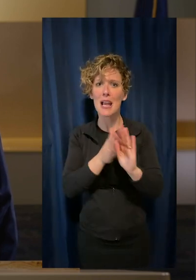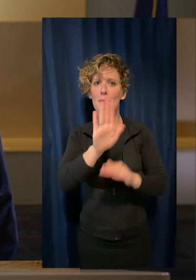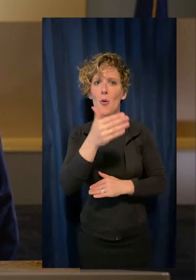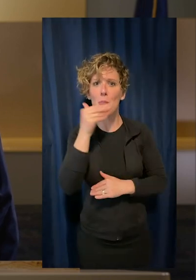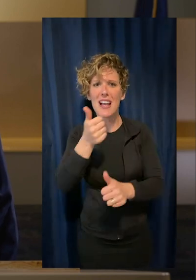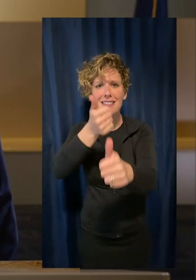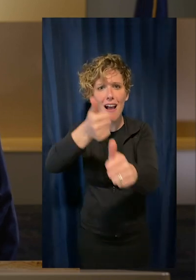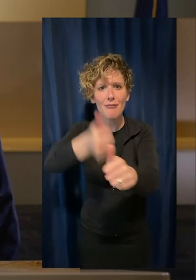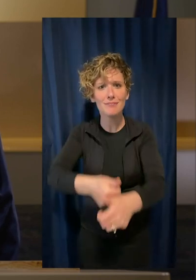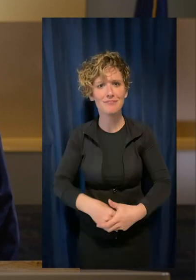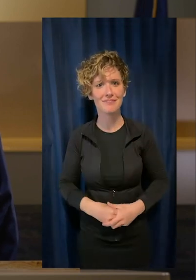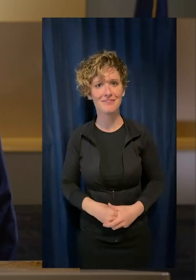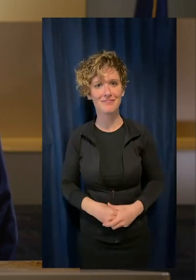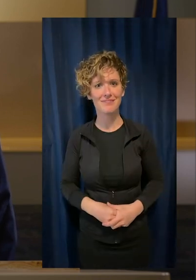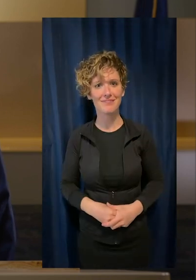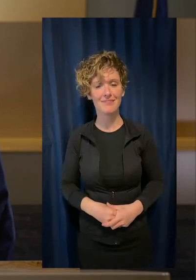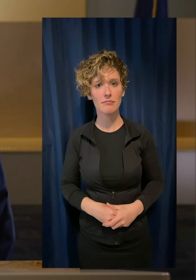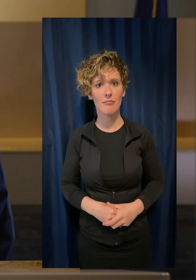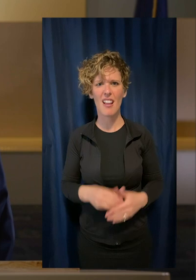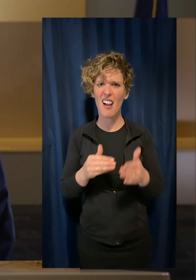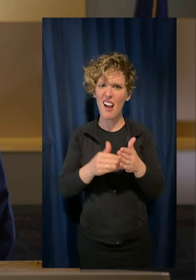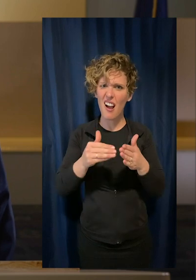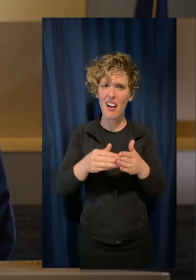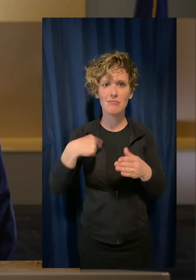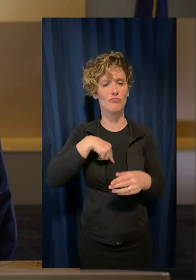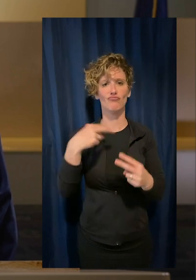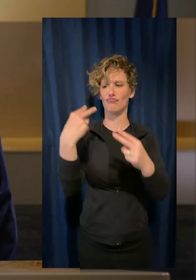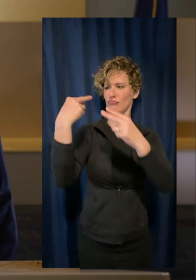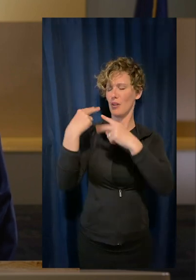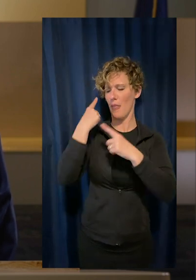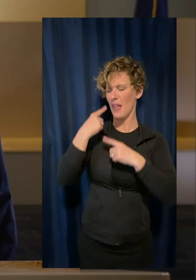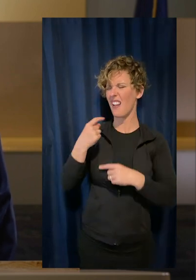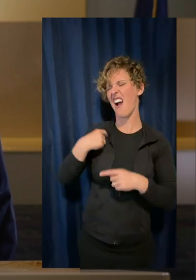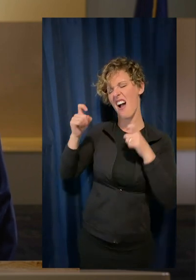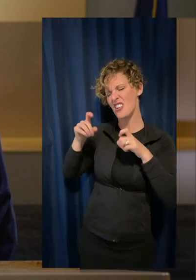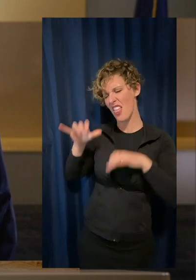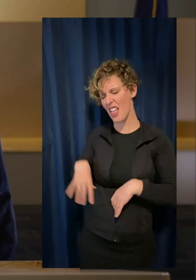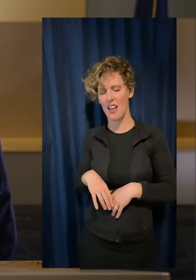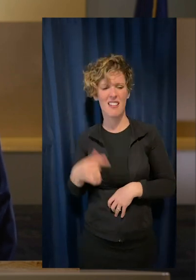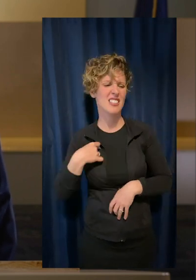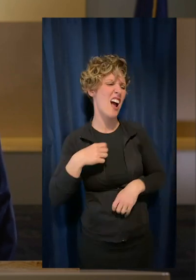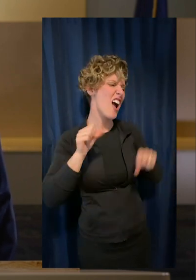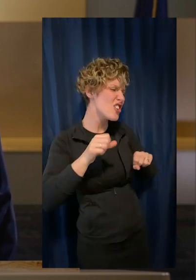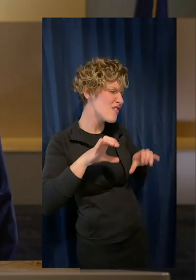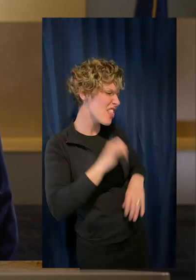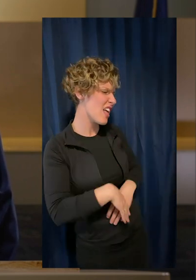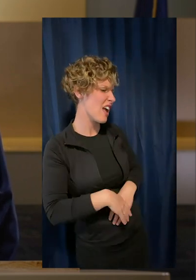regrets. So often we look back and think, I should have done that, or I could have done that